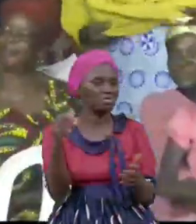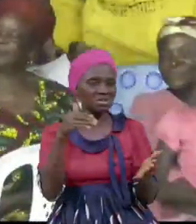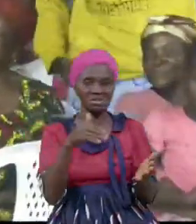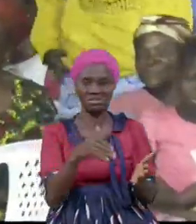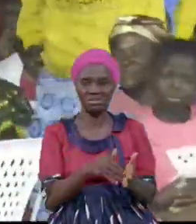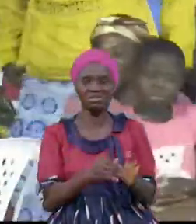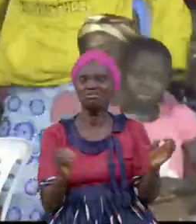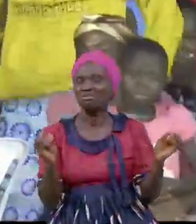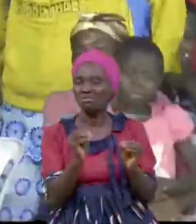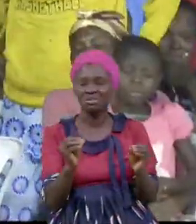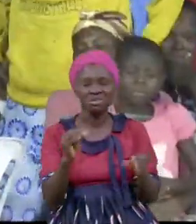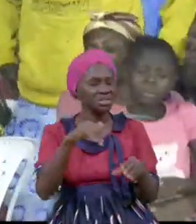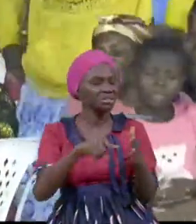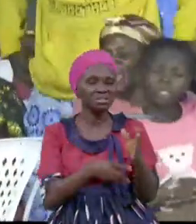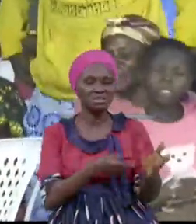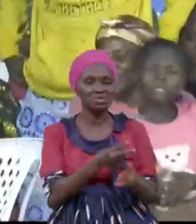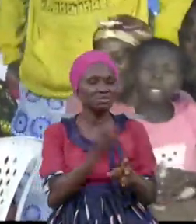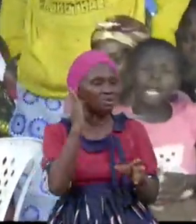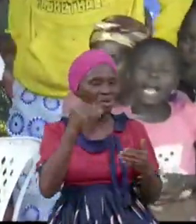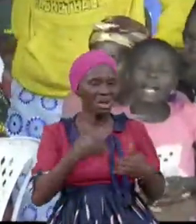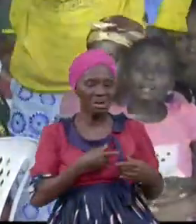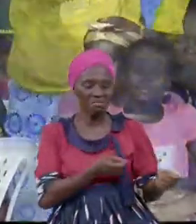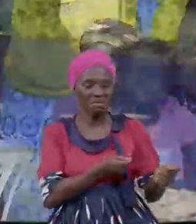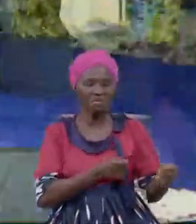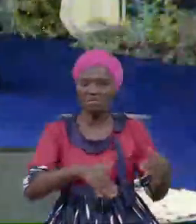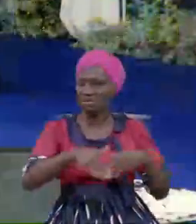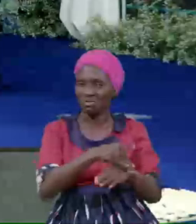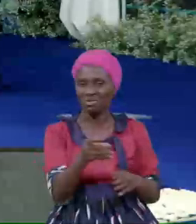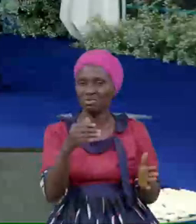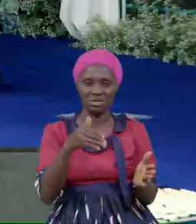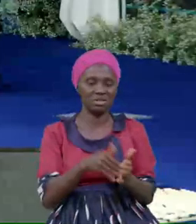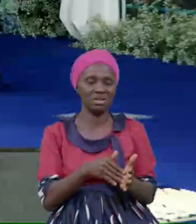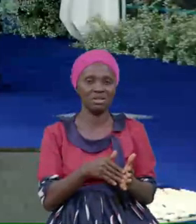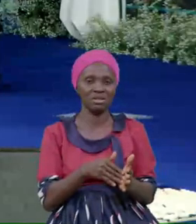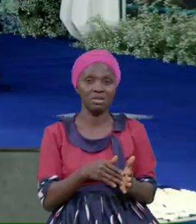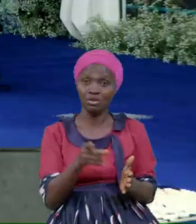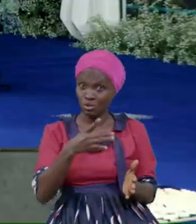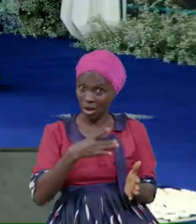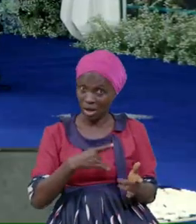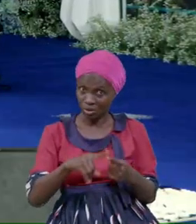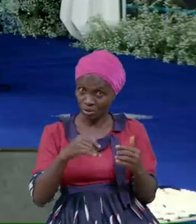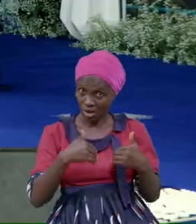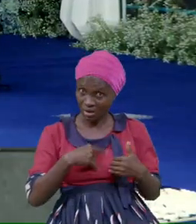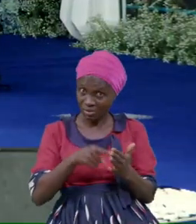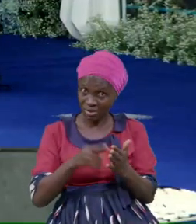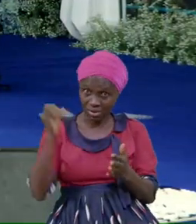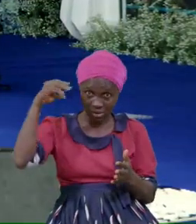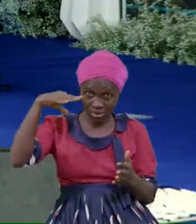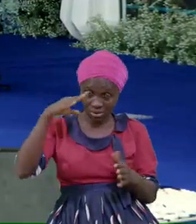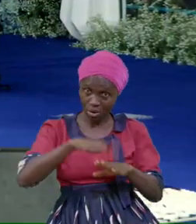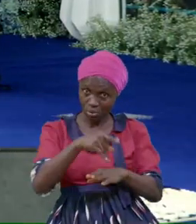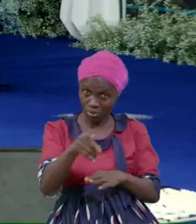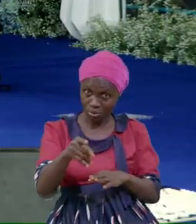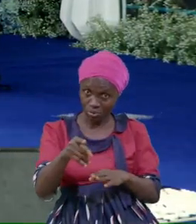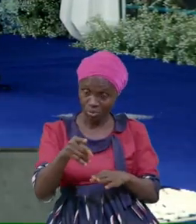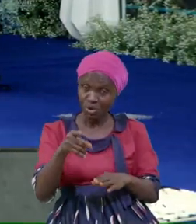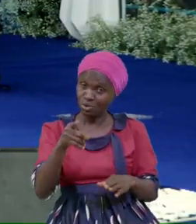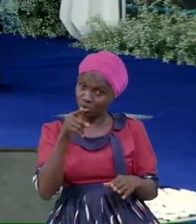in Jesus' name. And you want to have this grace on this day of